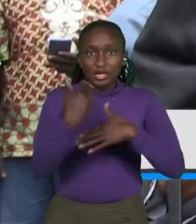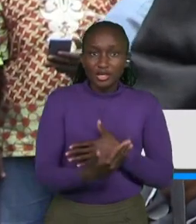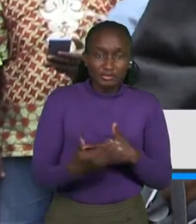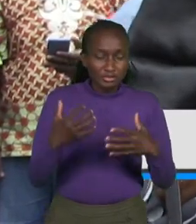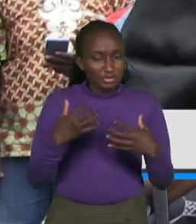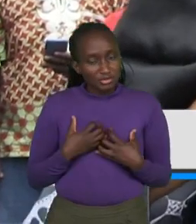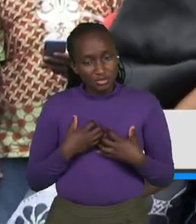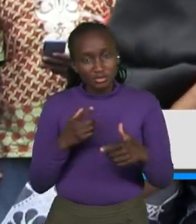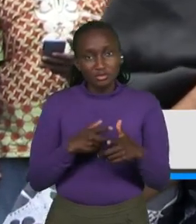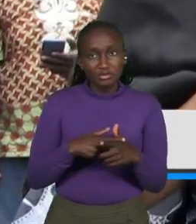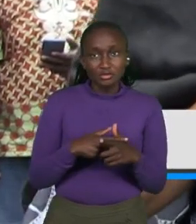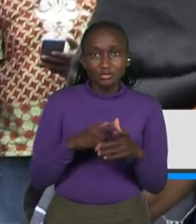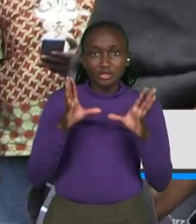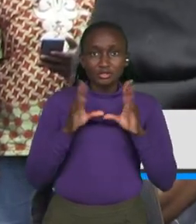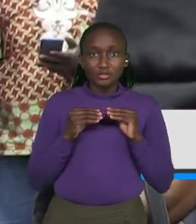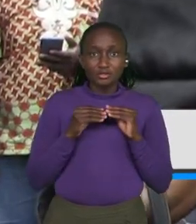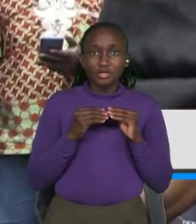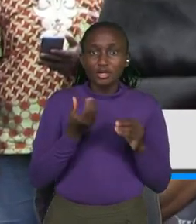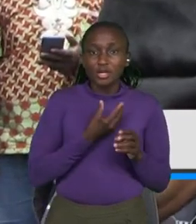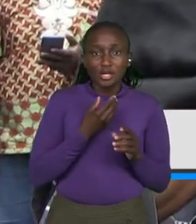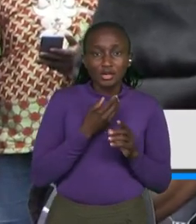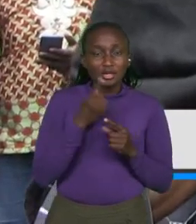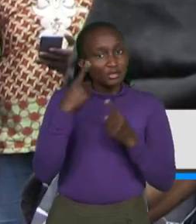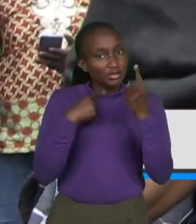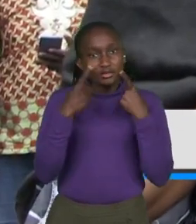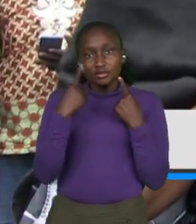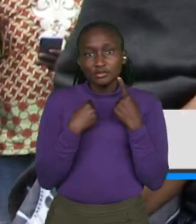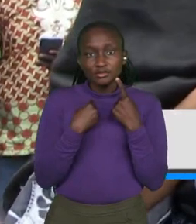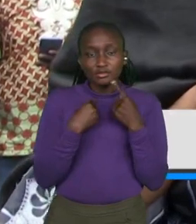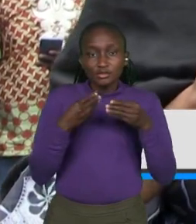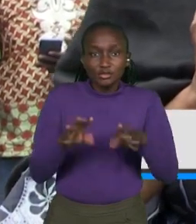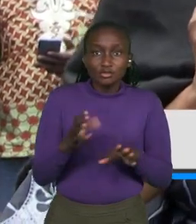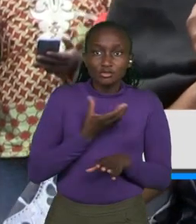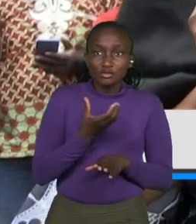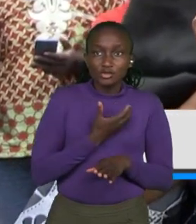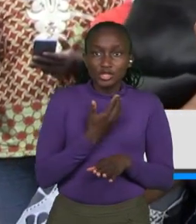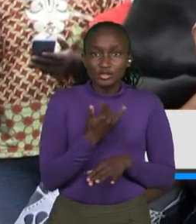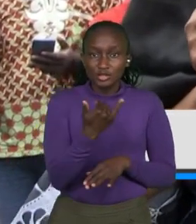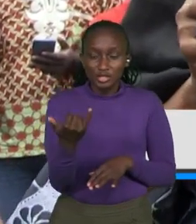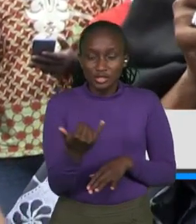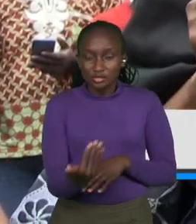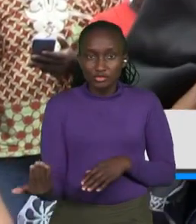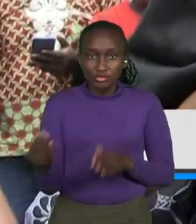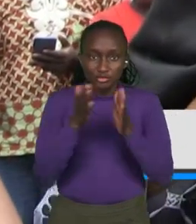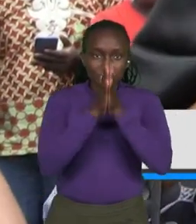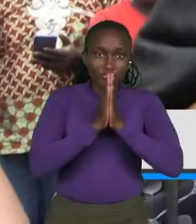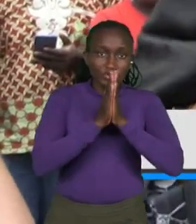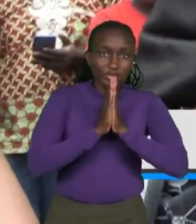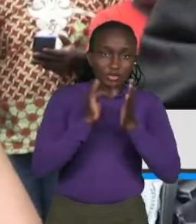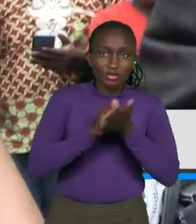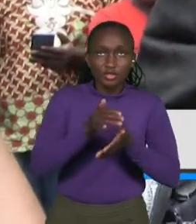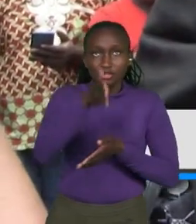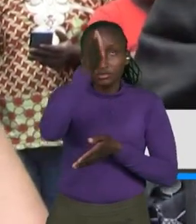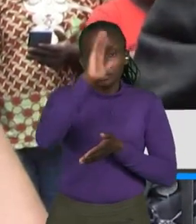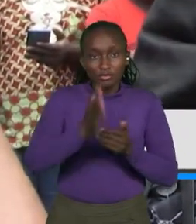our shock, then we realized how deep our grief was for the loss of these young children. We pray that God will